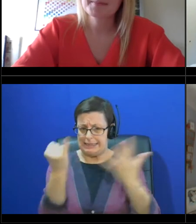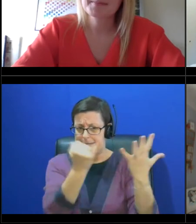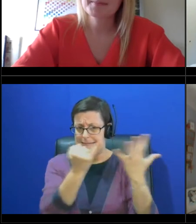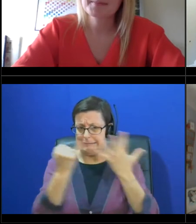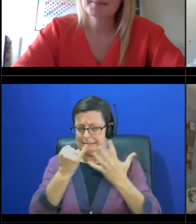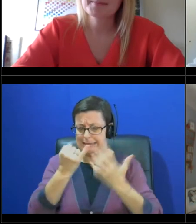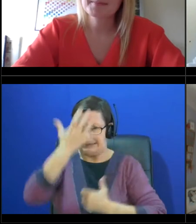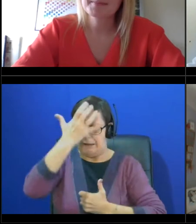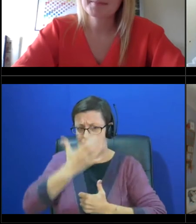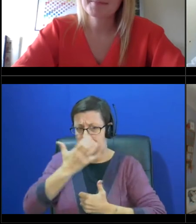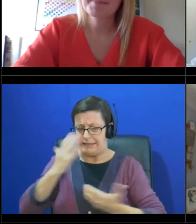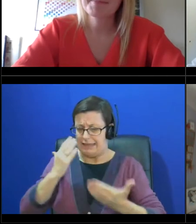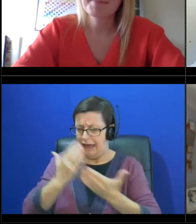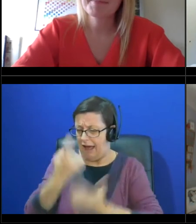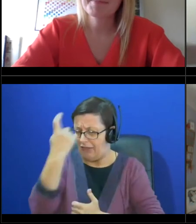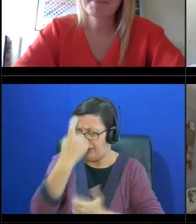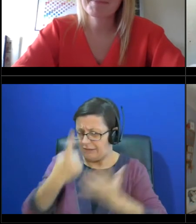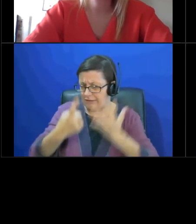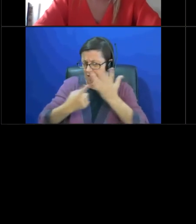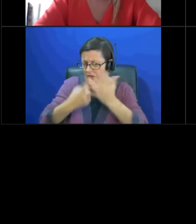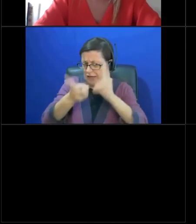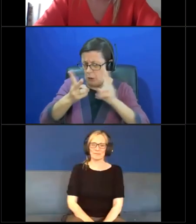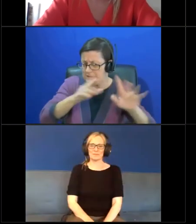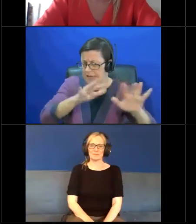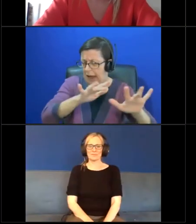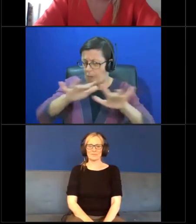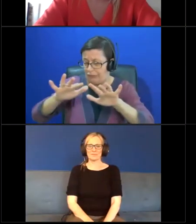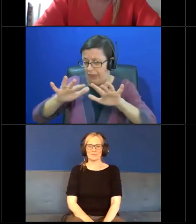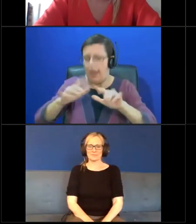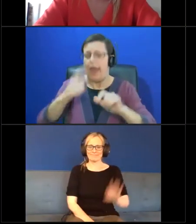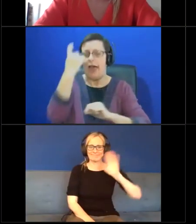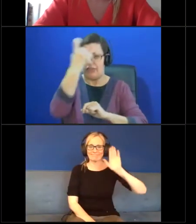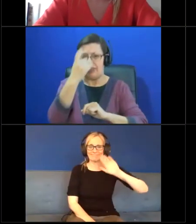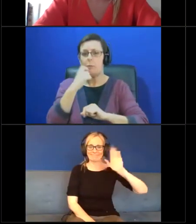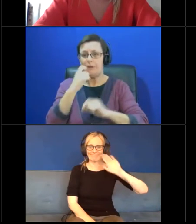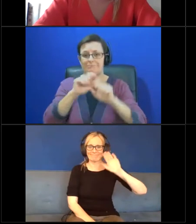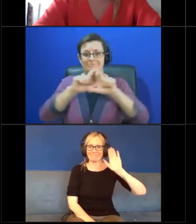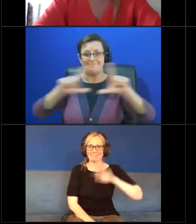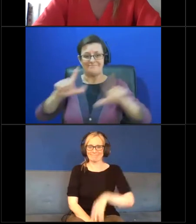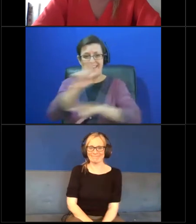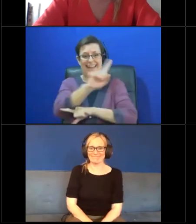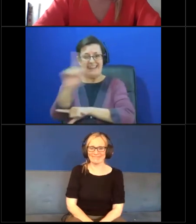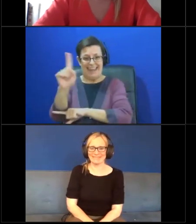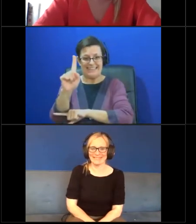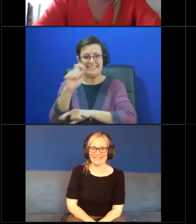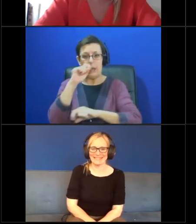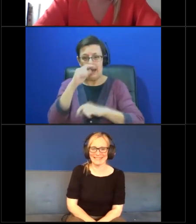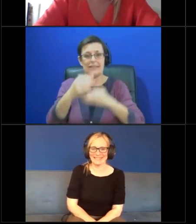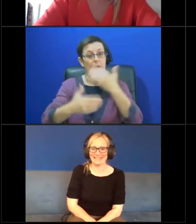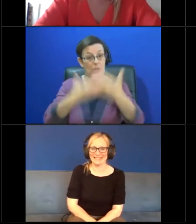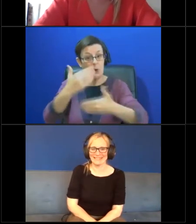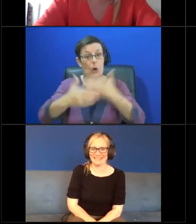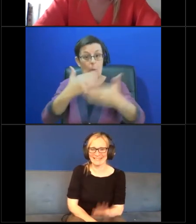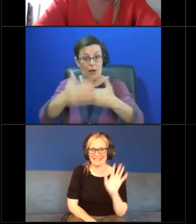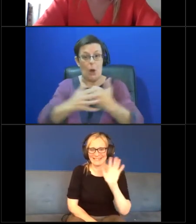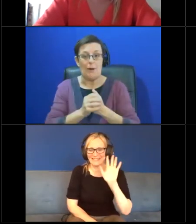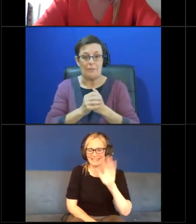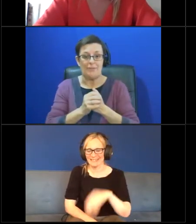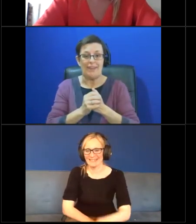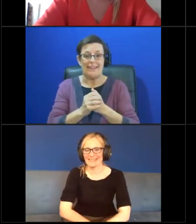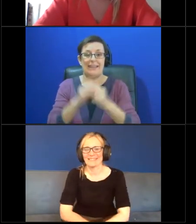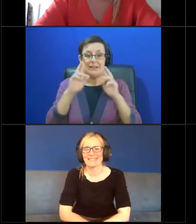whether there's another interpreter out there, but we may see her as we go along this afternoon.